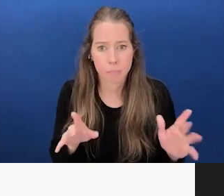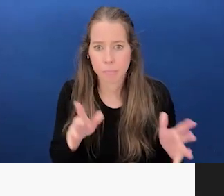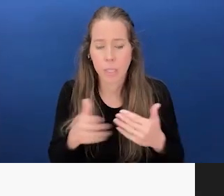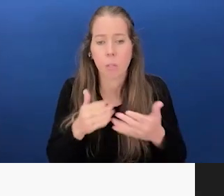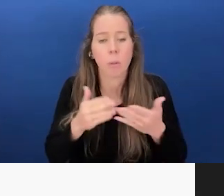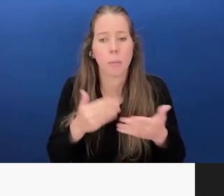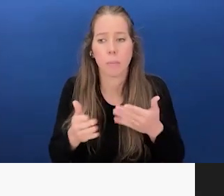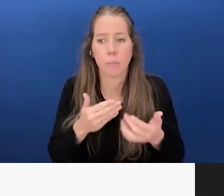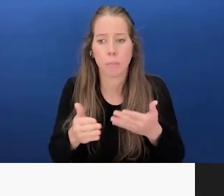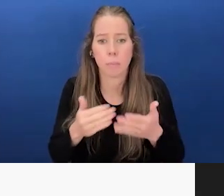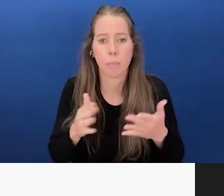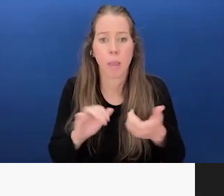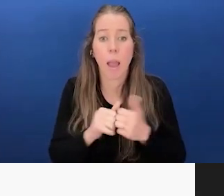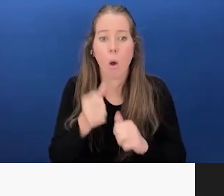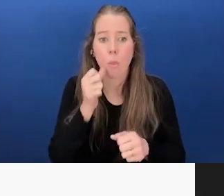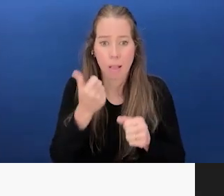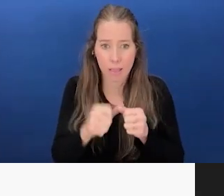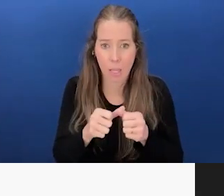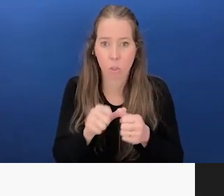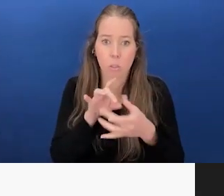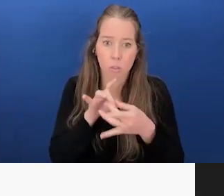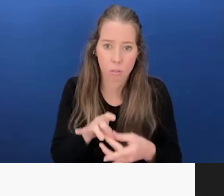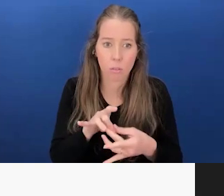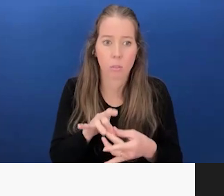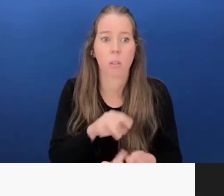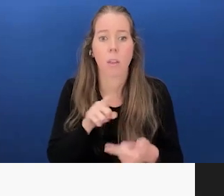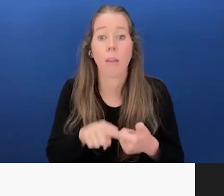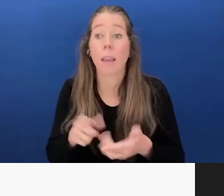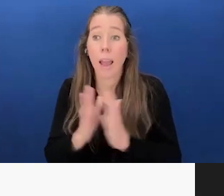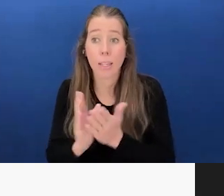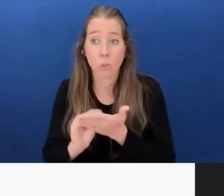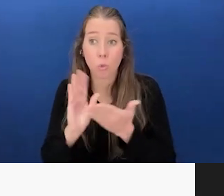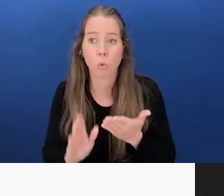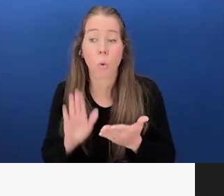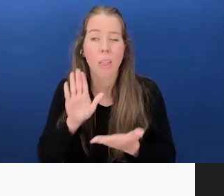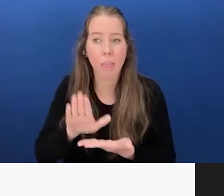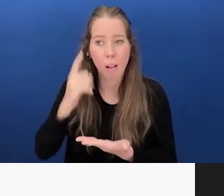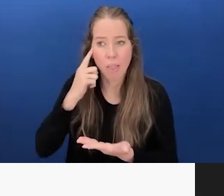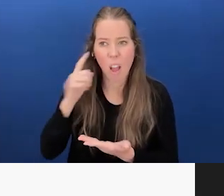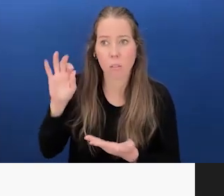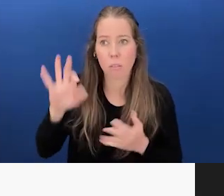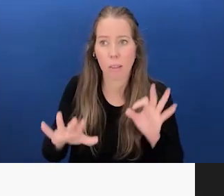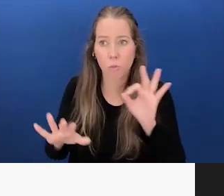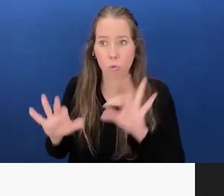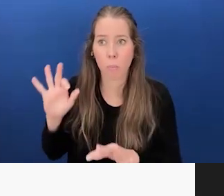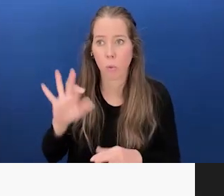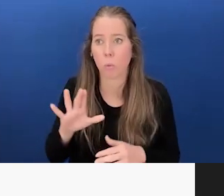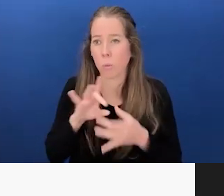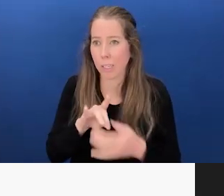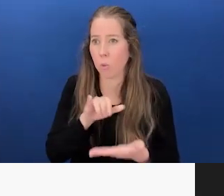Anyway, how the letter is assigned, and then ask the students to contribute their thoughts on some aspect of the